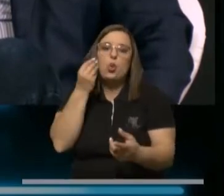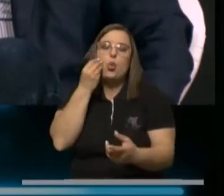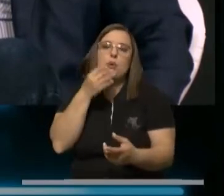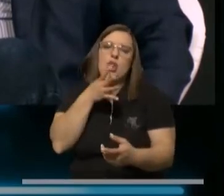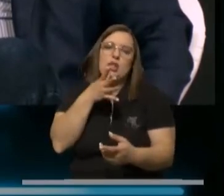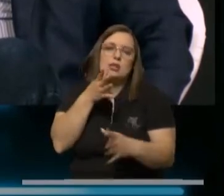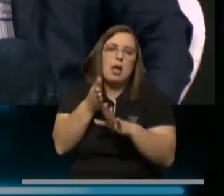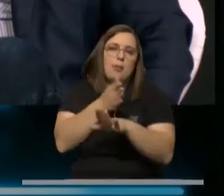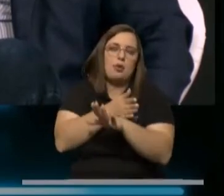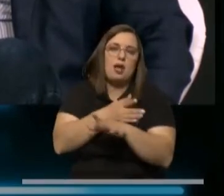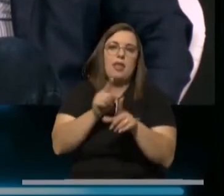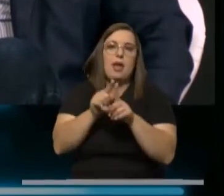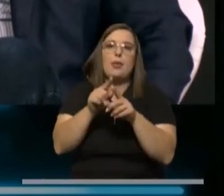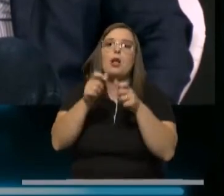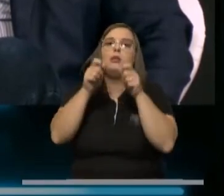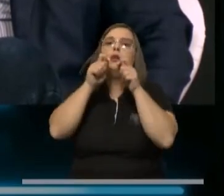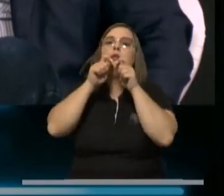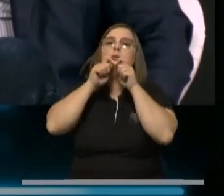this technology